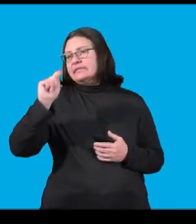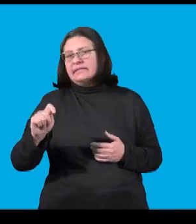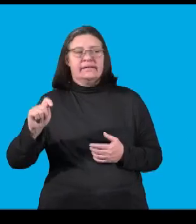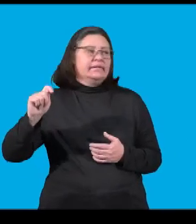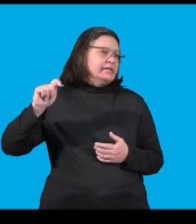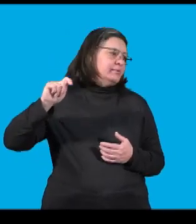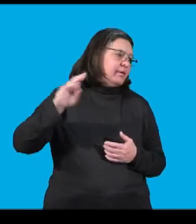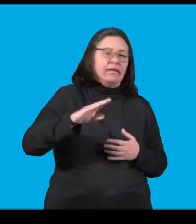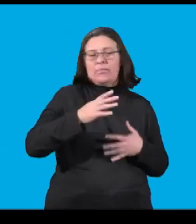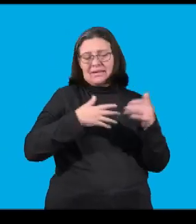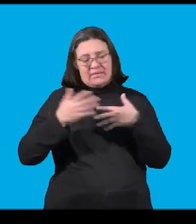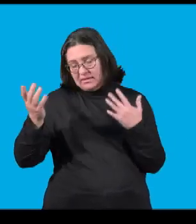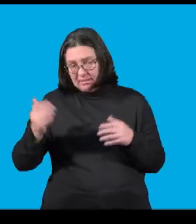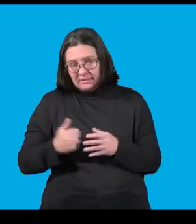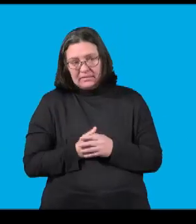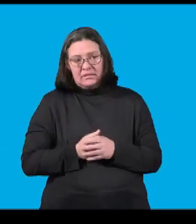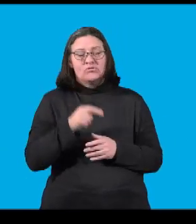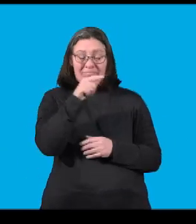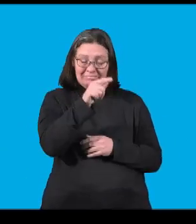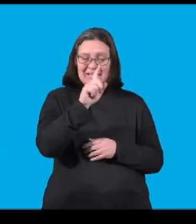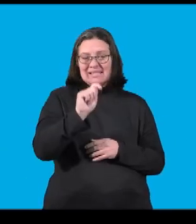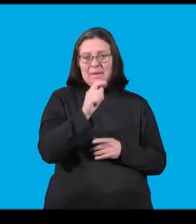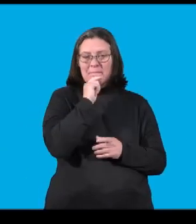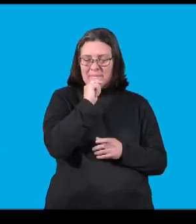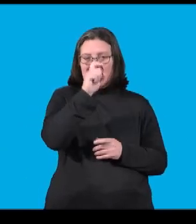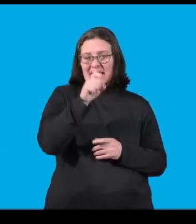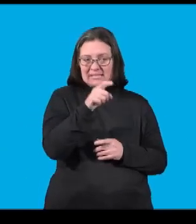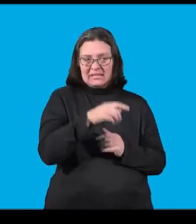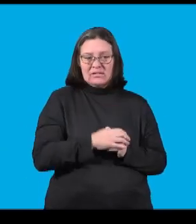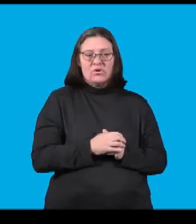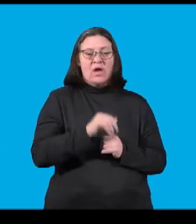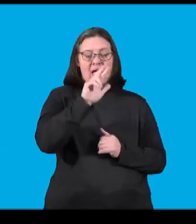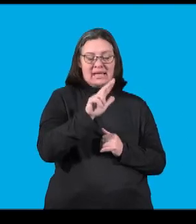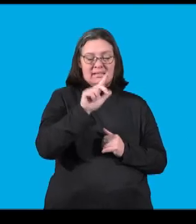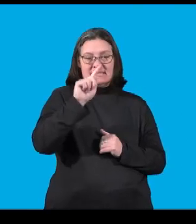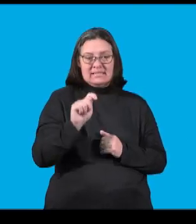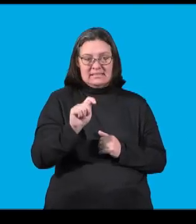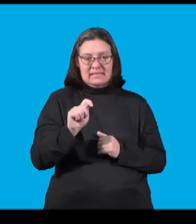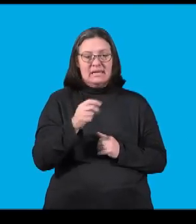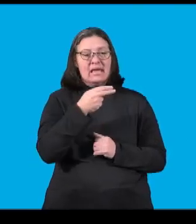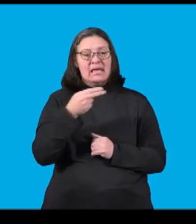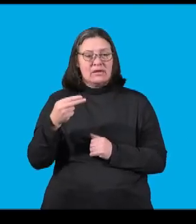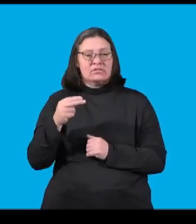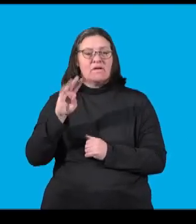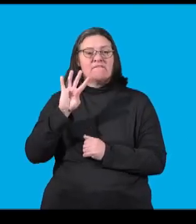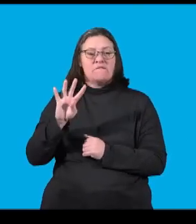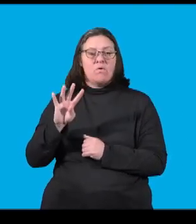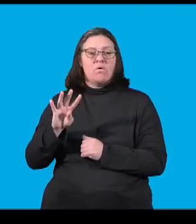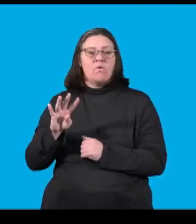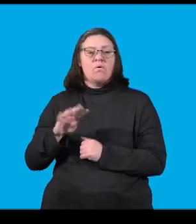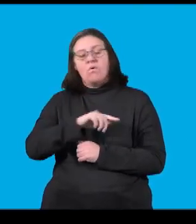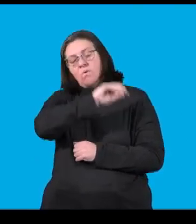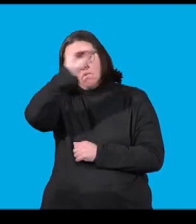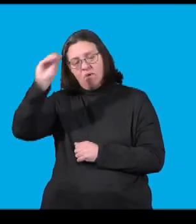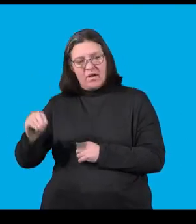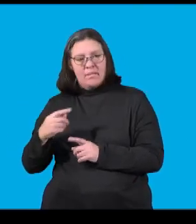can be k, it can be t, it can be anything. In this case, it's t. So therefore, we get 8t is equal to